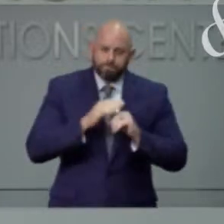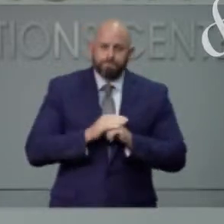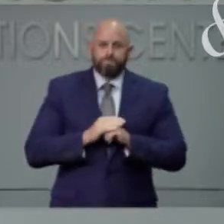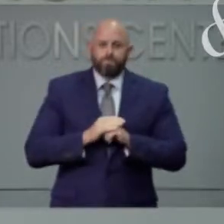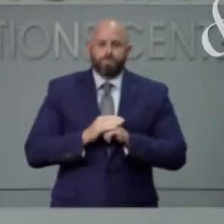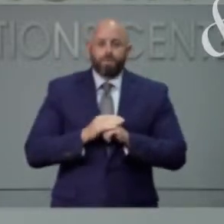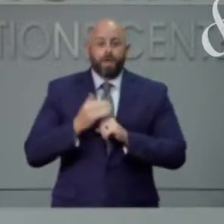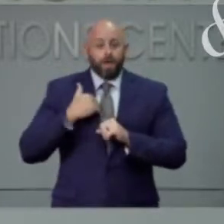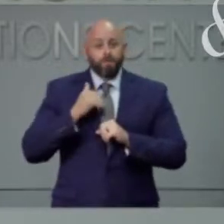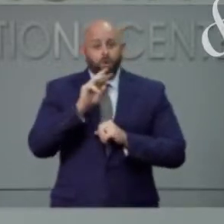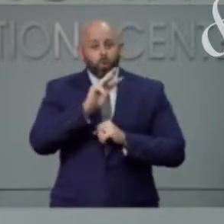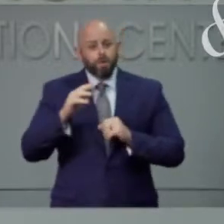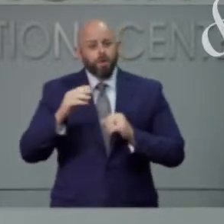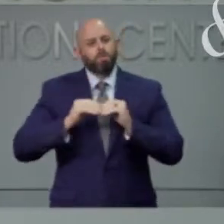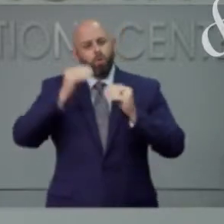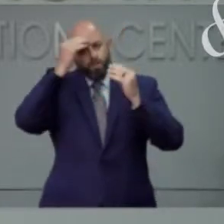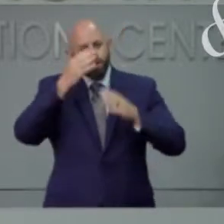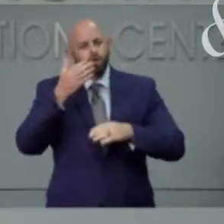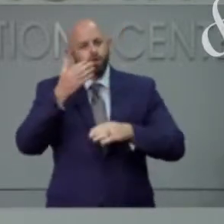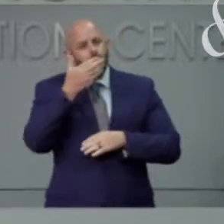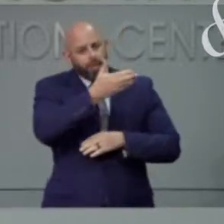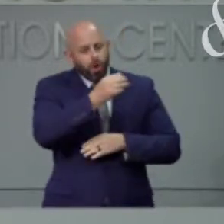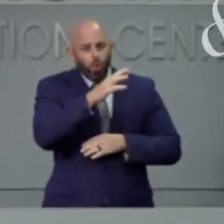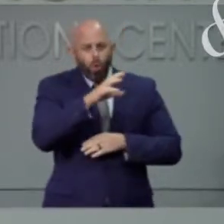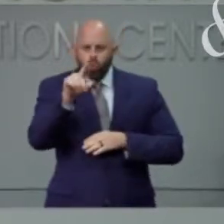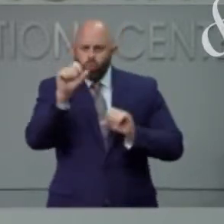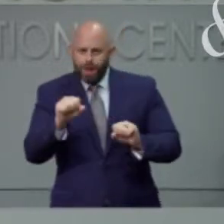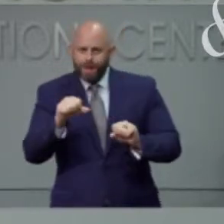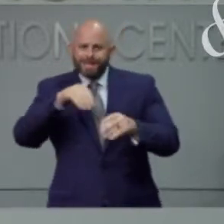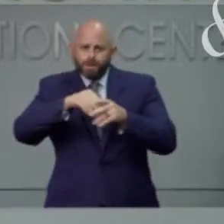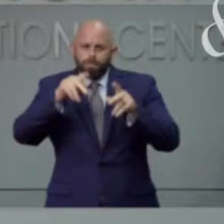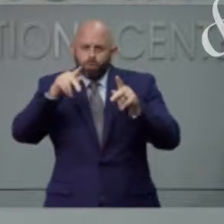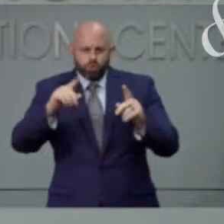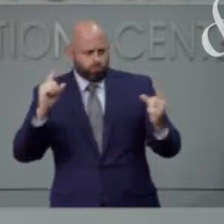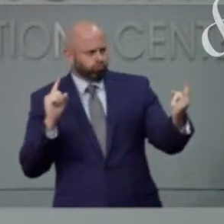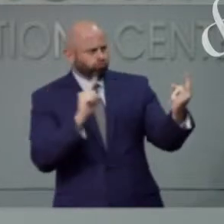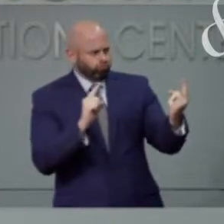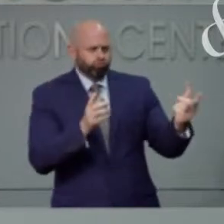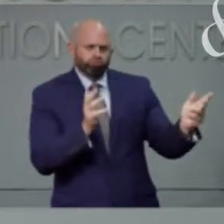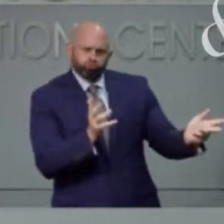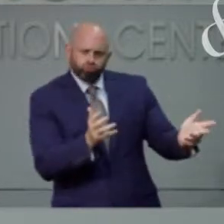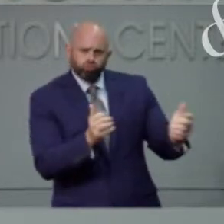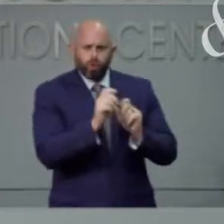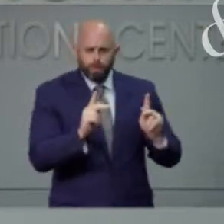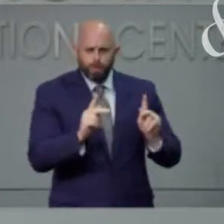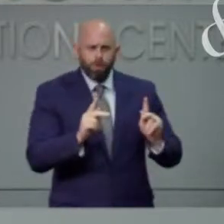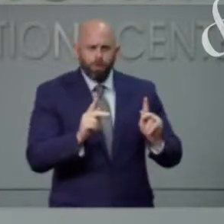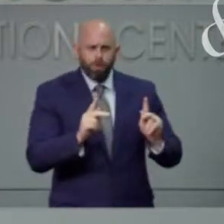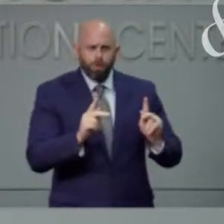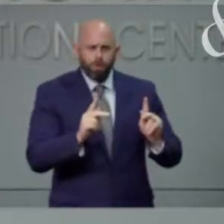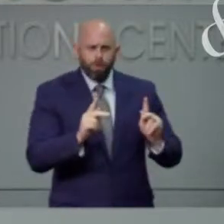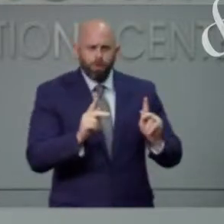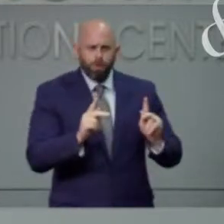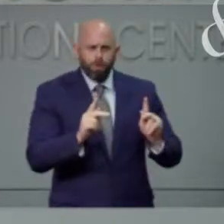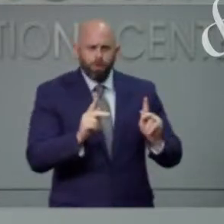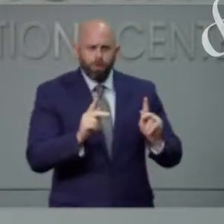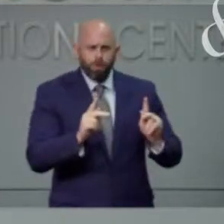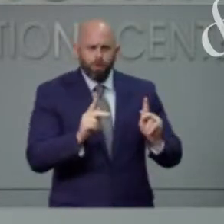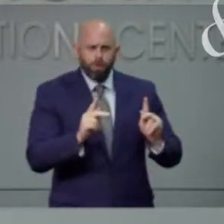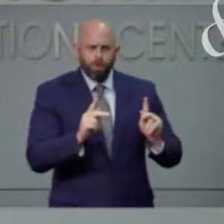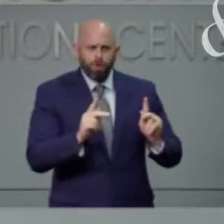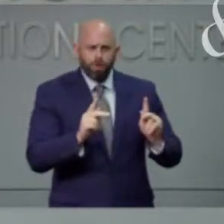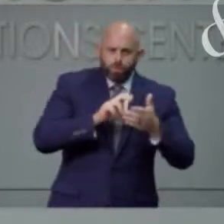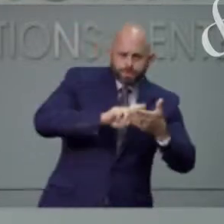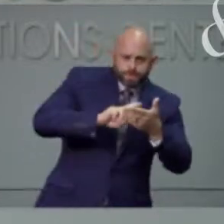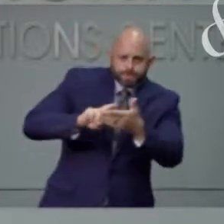Elections website, and there are other people who can provide information about how to teach people it or to show